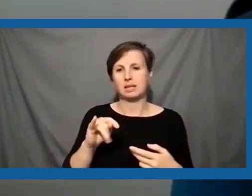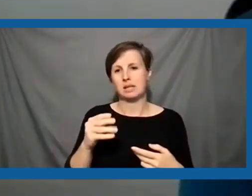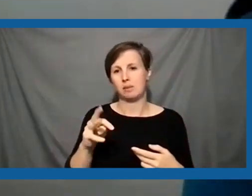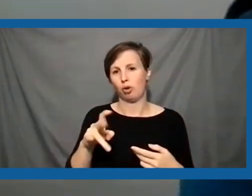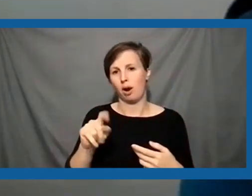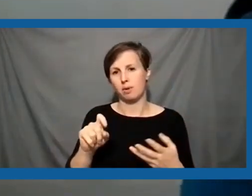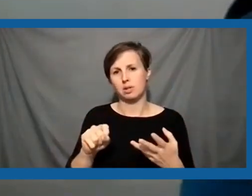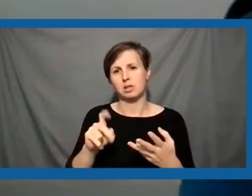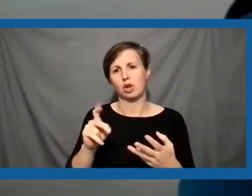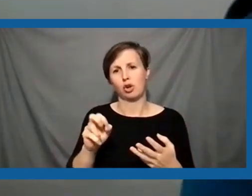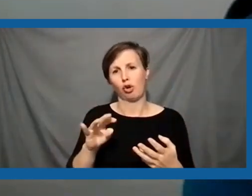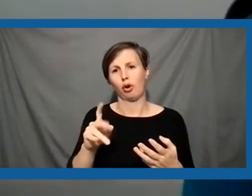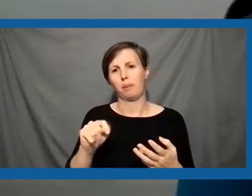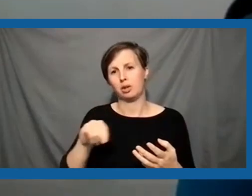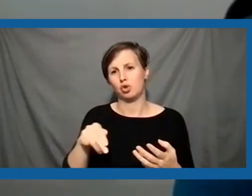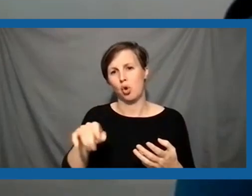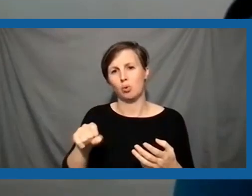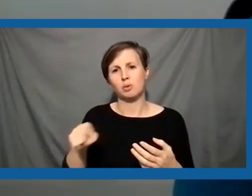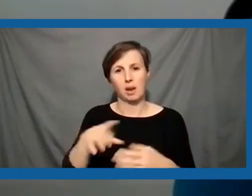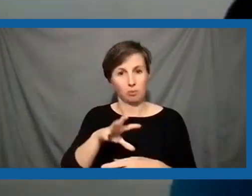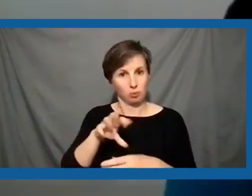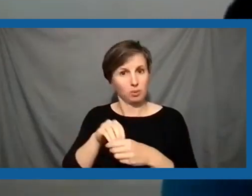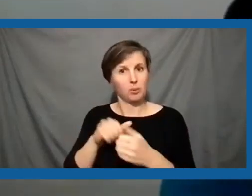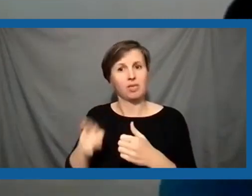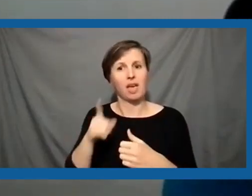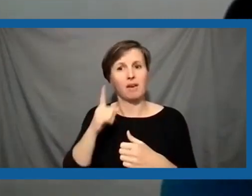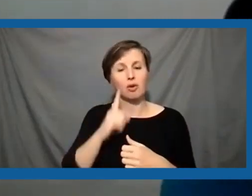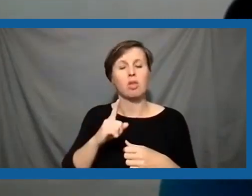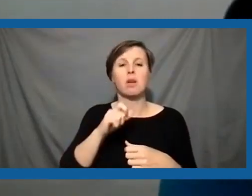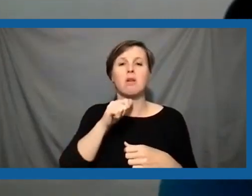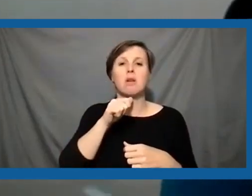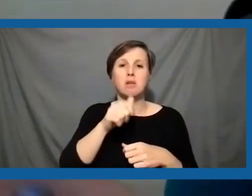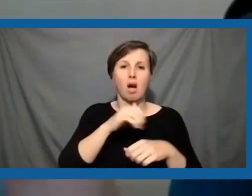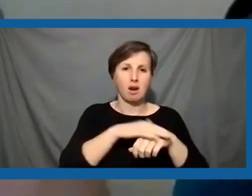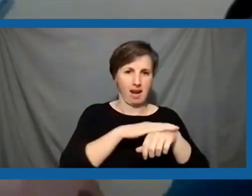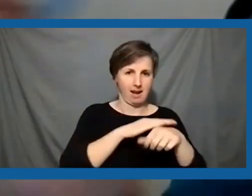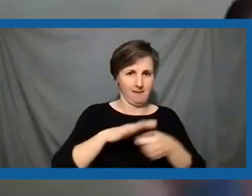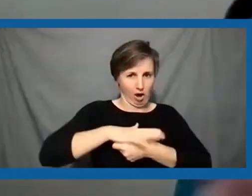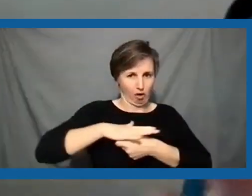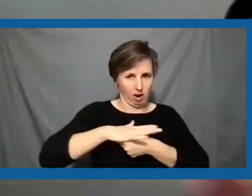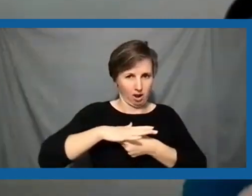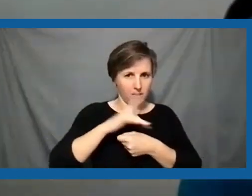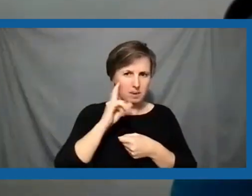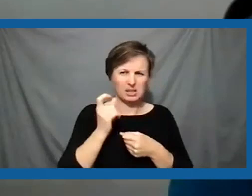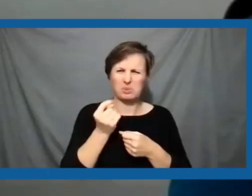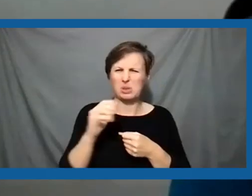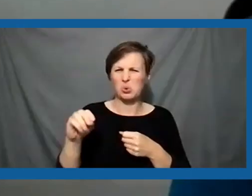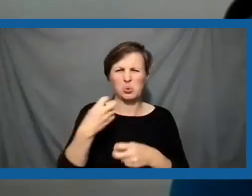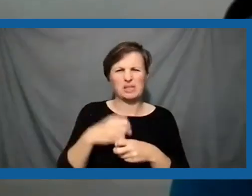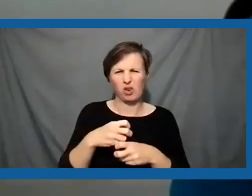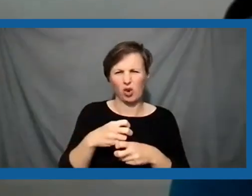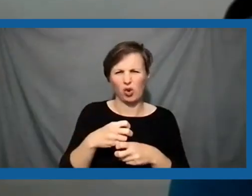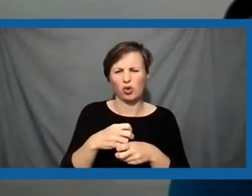Jones. So they went out and they included me in that canvassing on the non-native areas, because it would have been too difficult, I